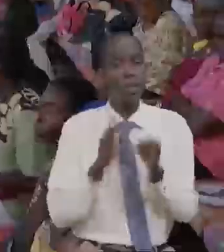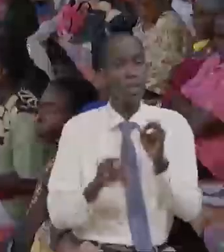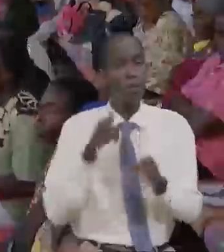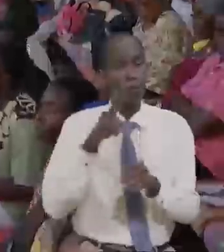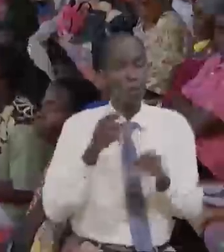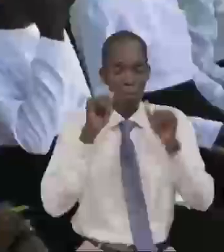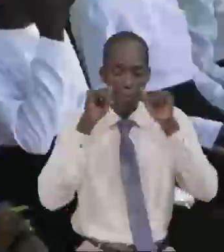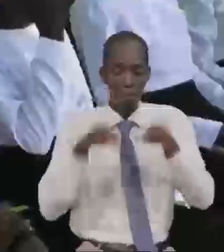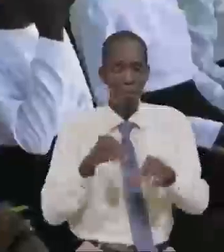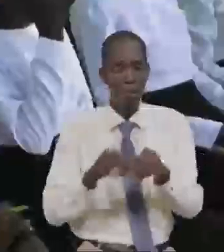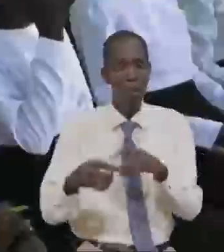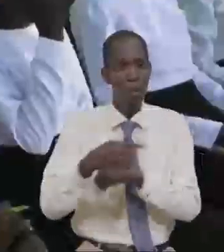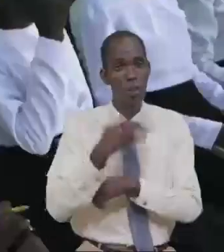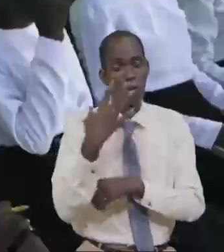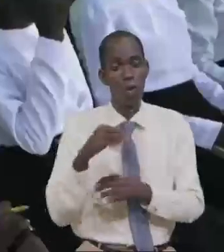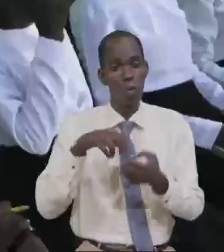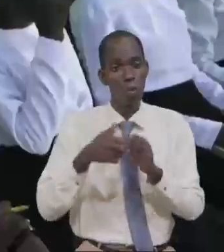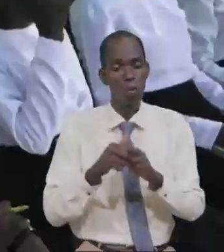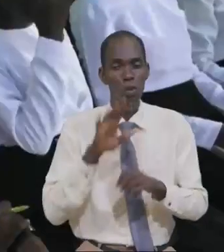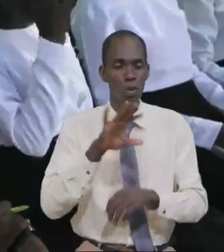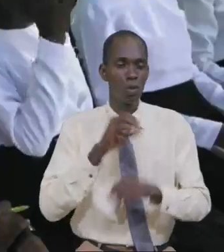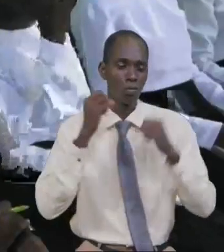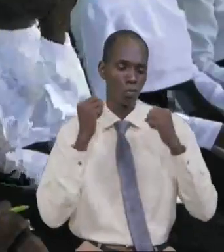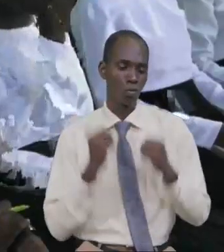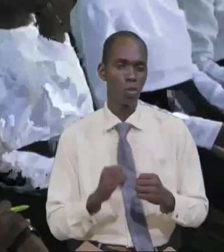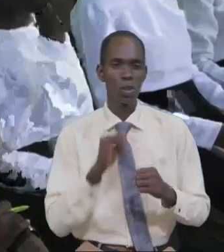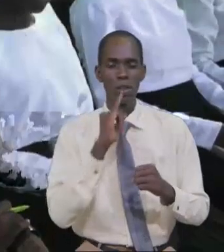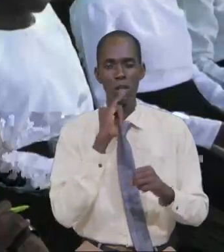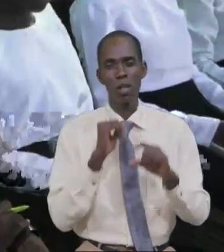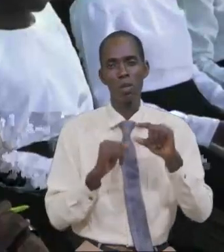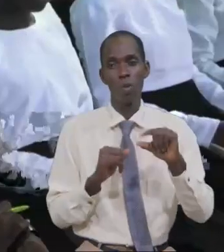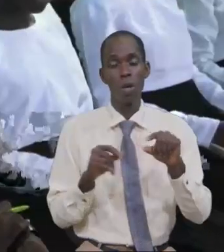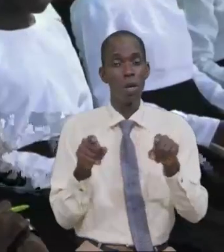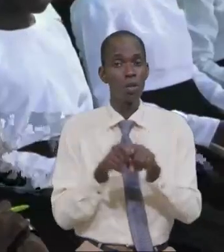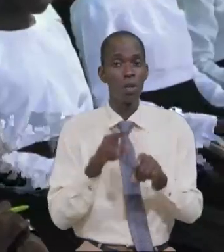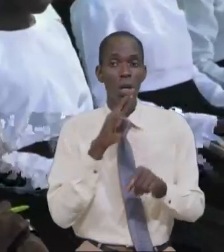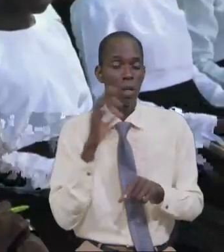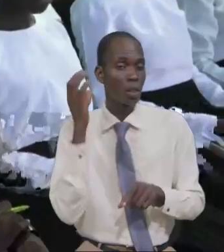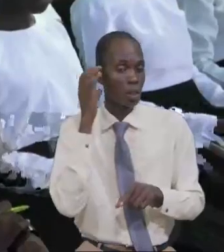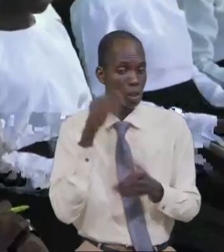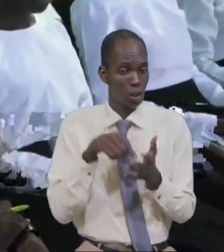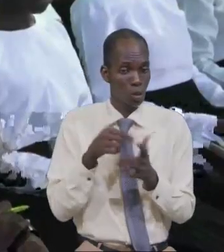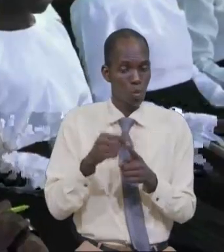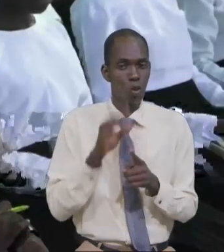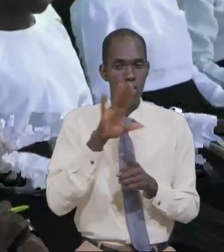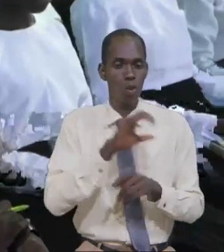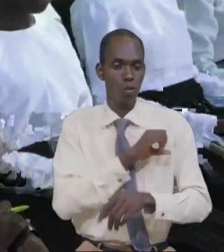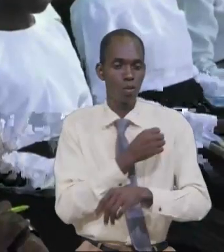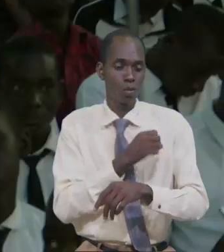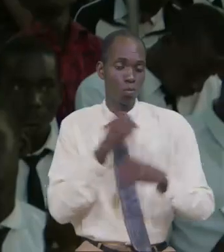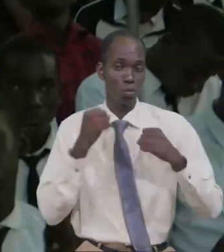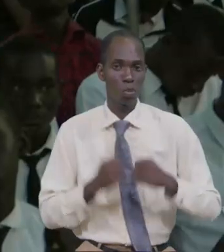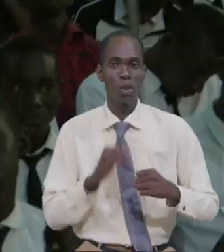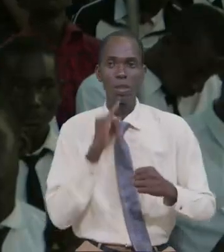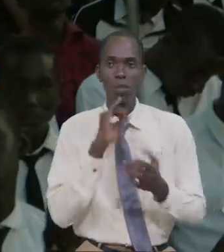higher. I said your strength is becoming higher. Look at verse 21 there. Verse 21 says, my